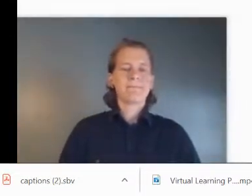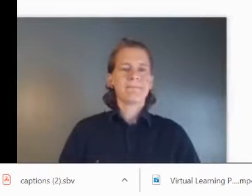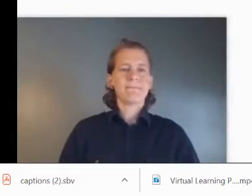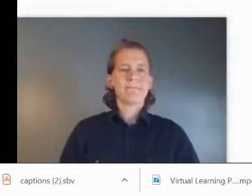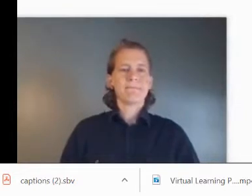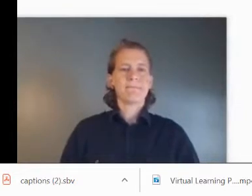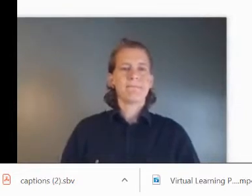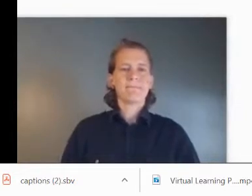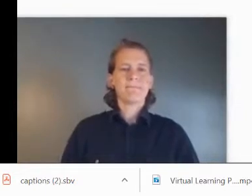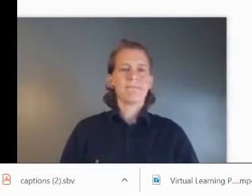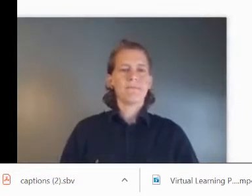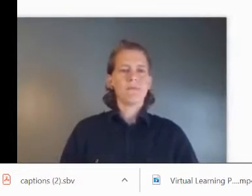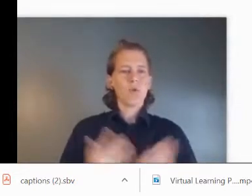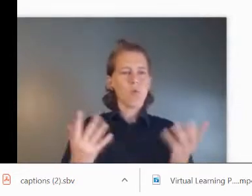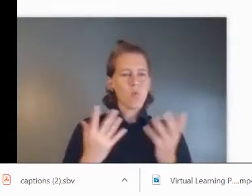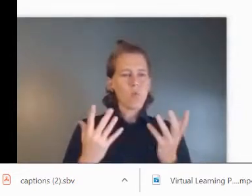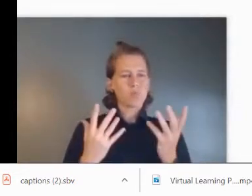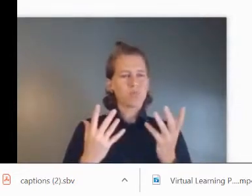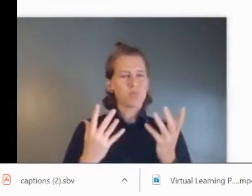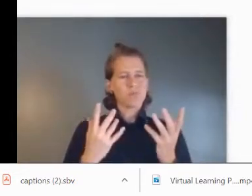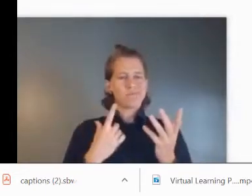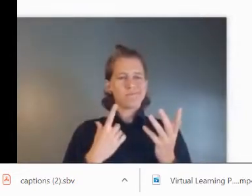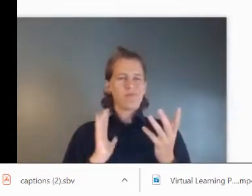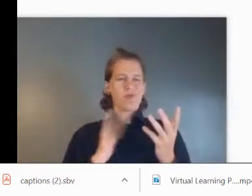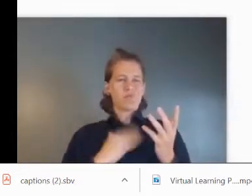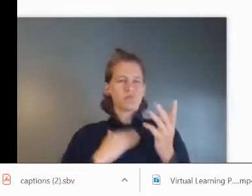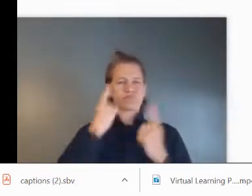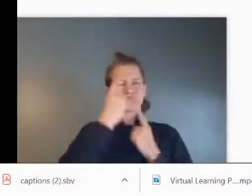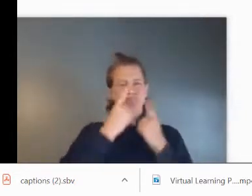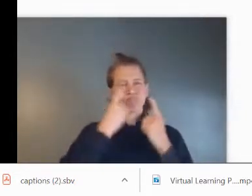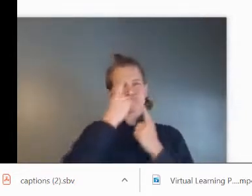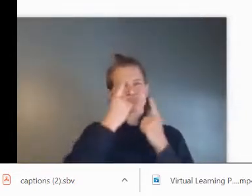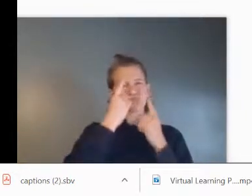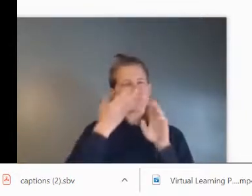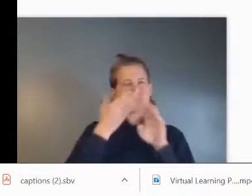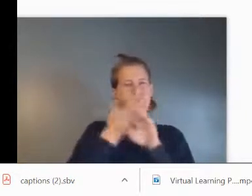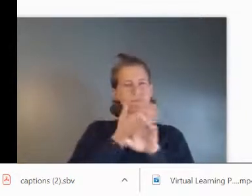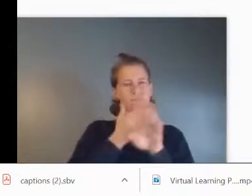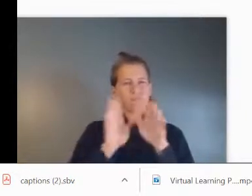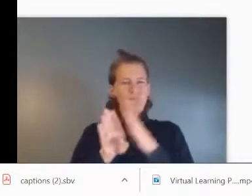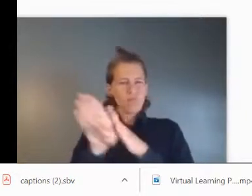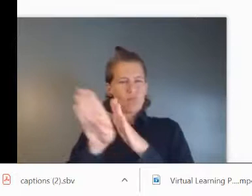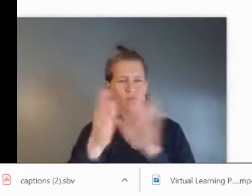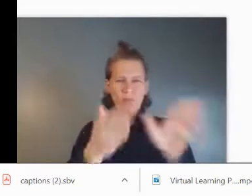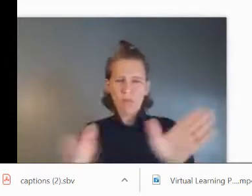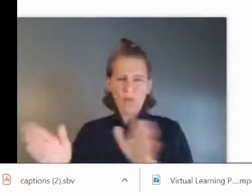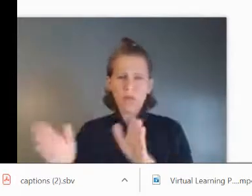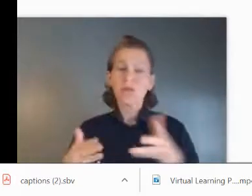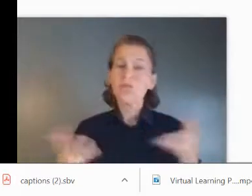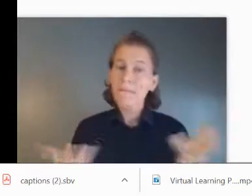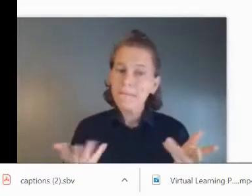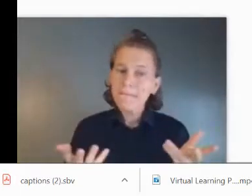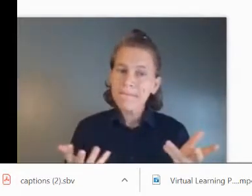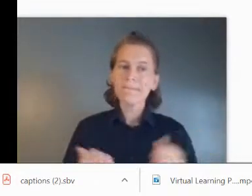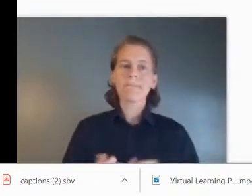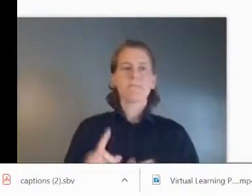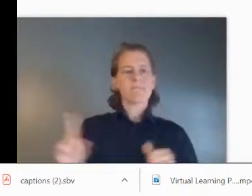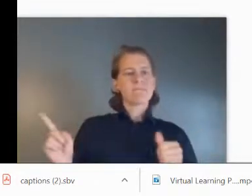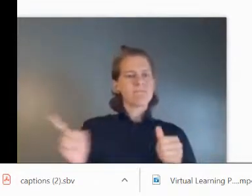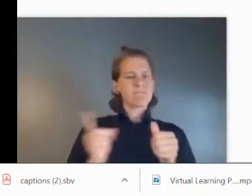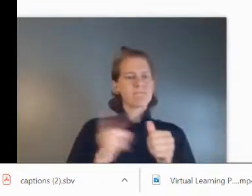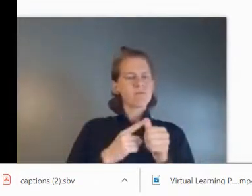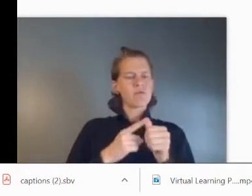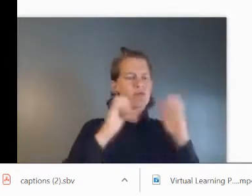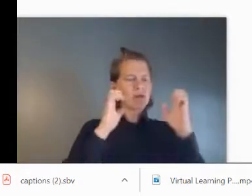What do we consider in developing our virtual learning plan? First, we read educational